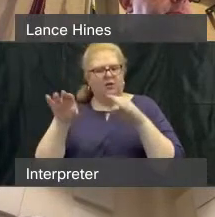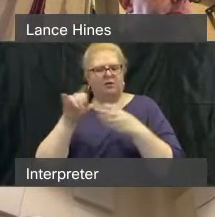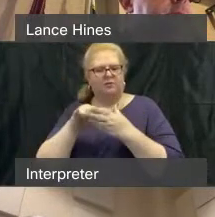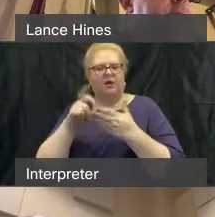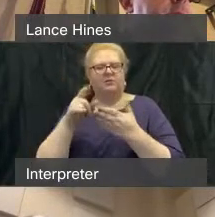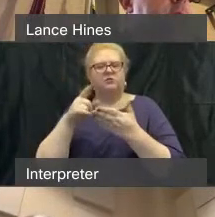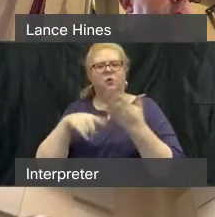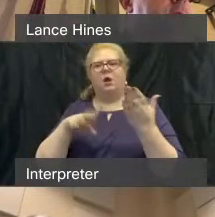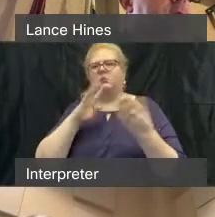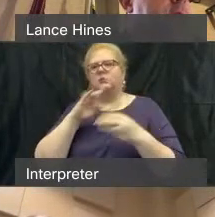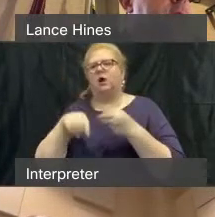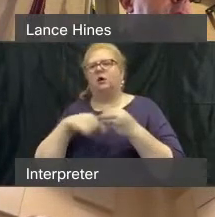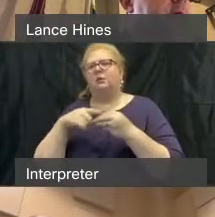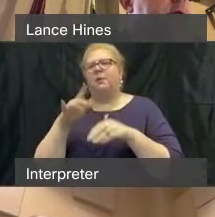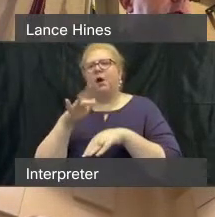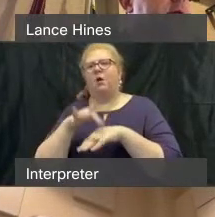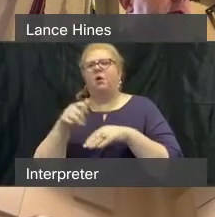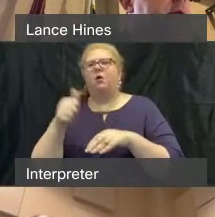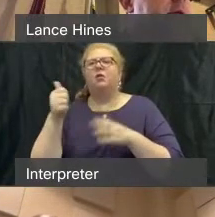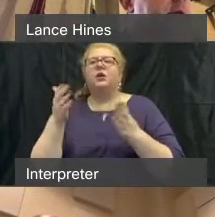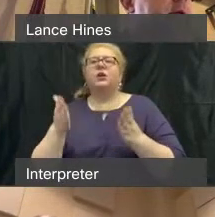earlier.